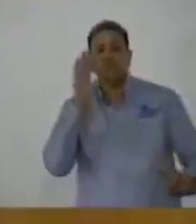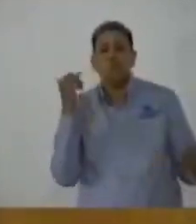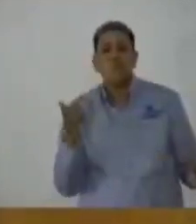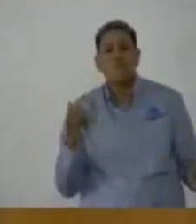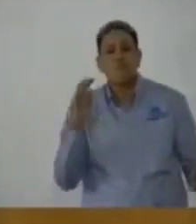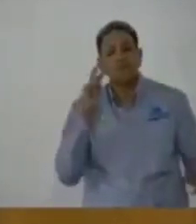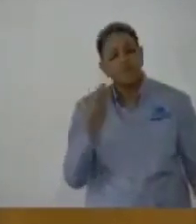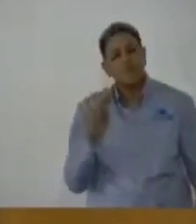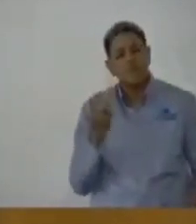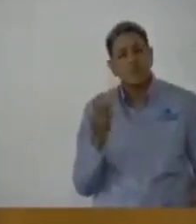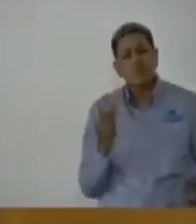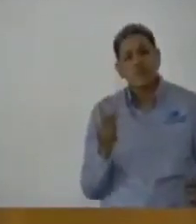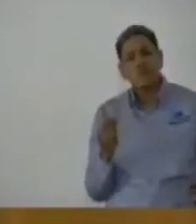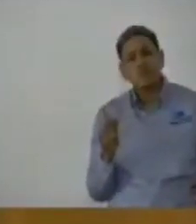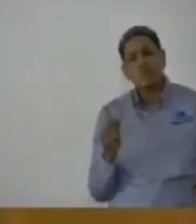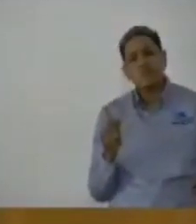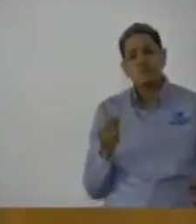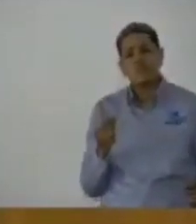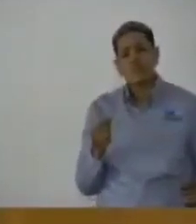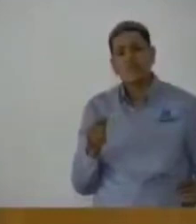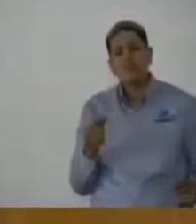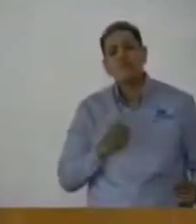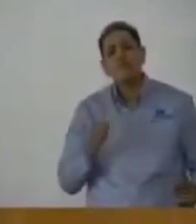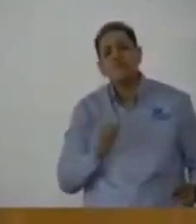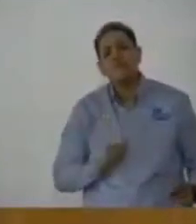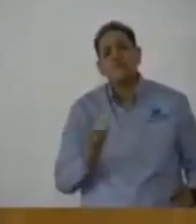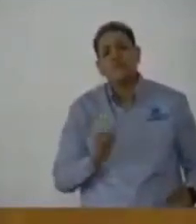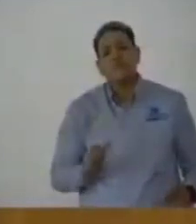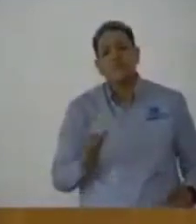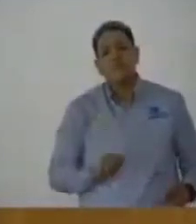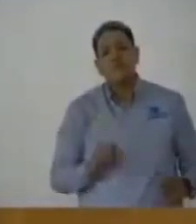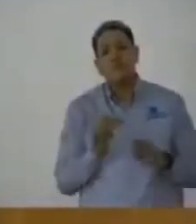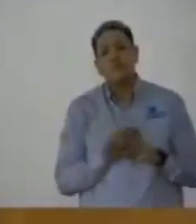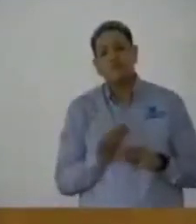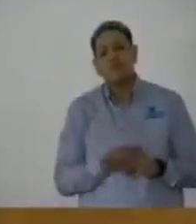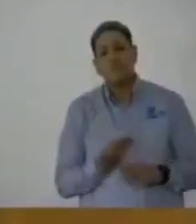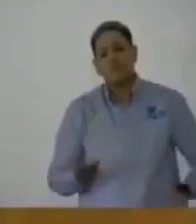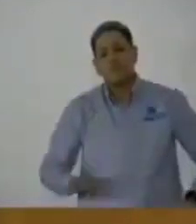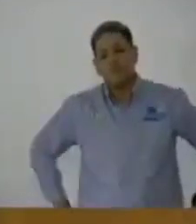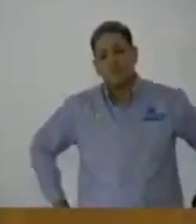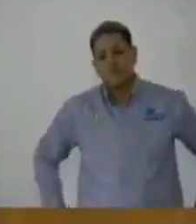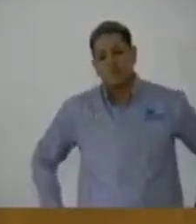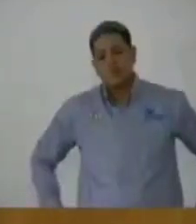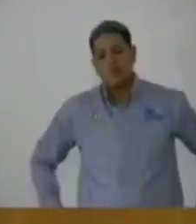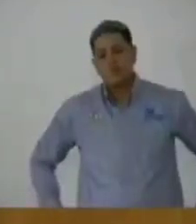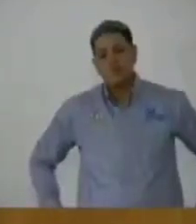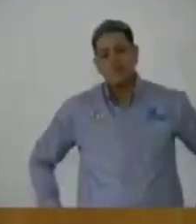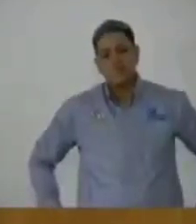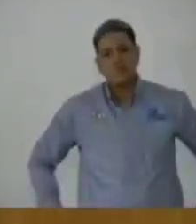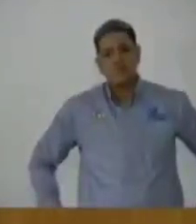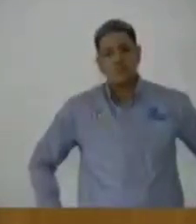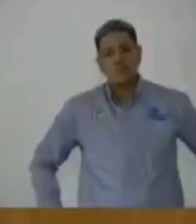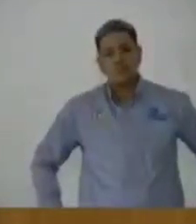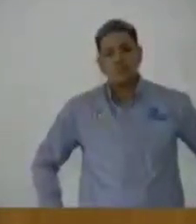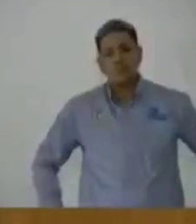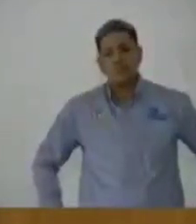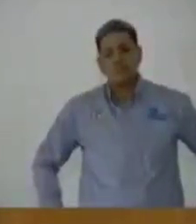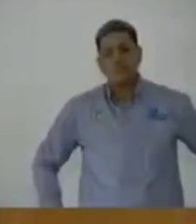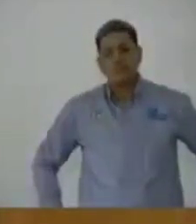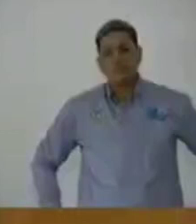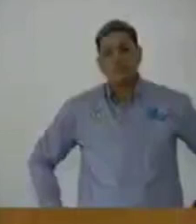do some of my own mathematics. So let us look at this now. In this case